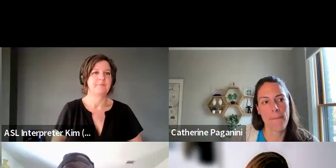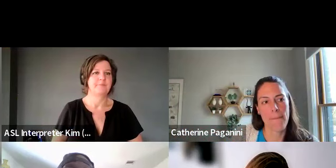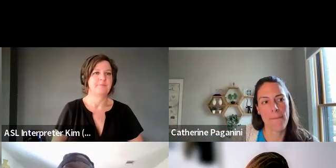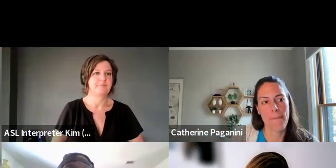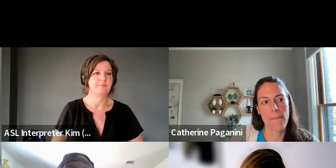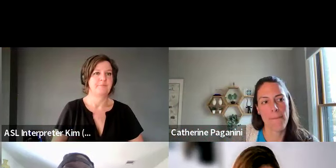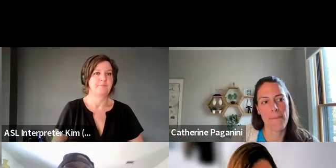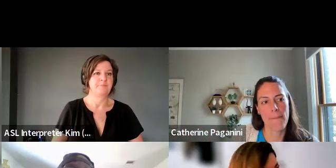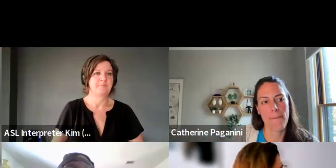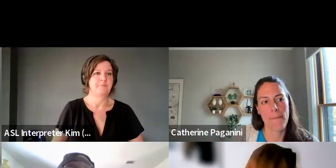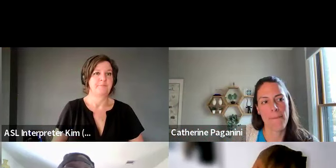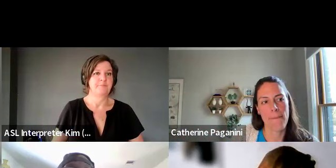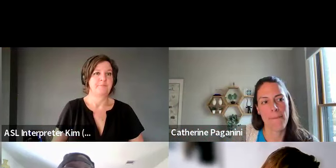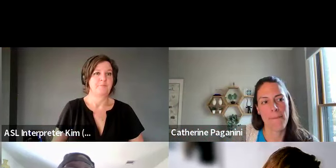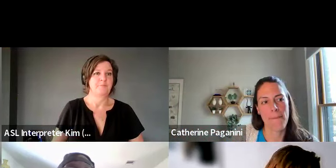Okay.